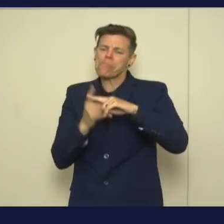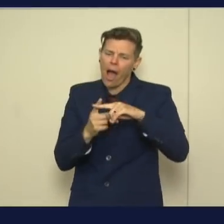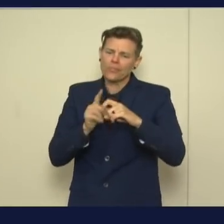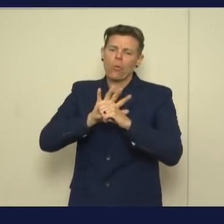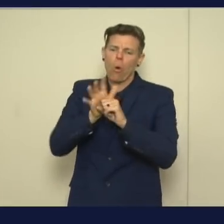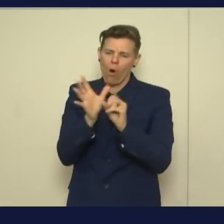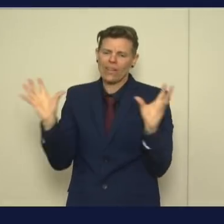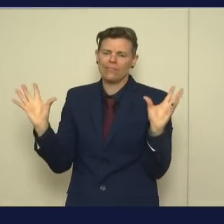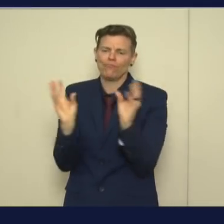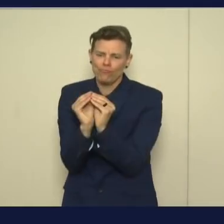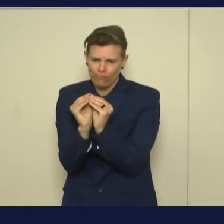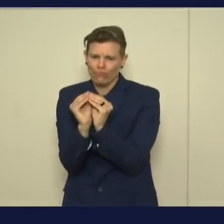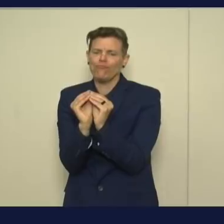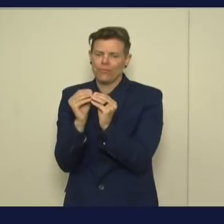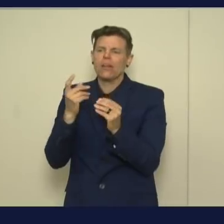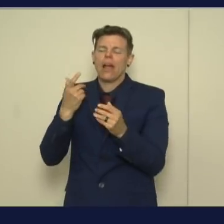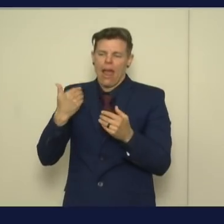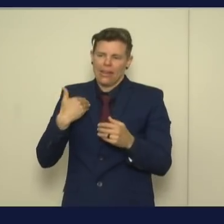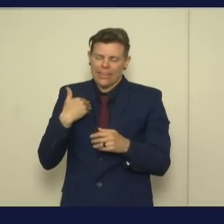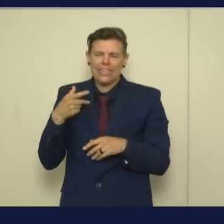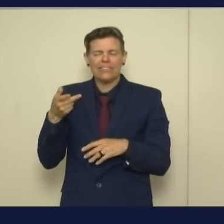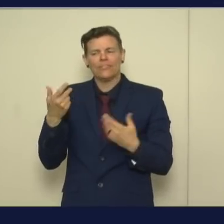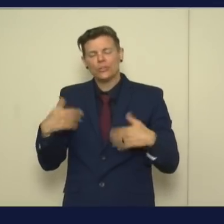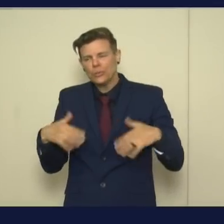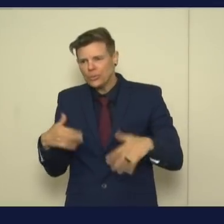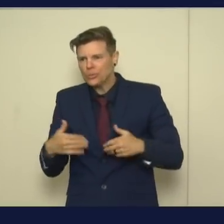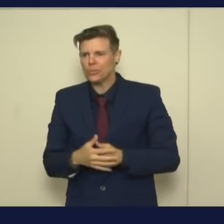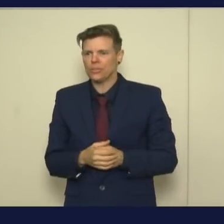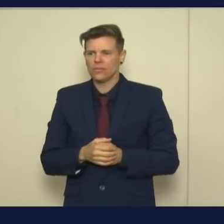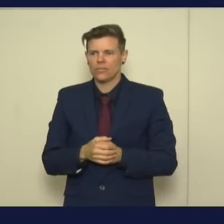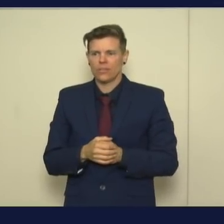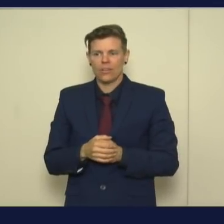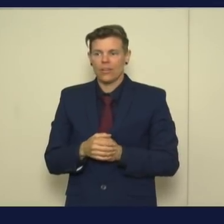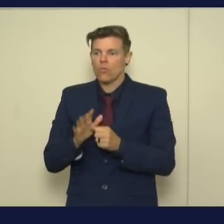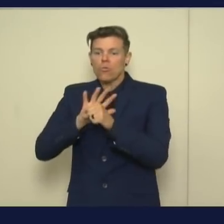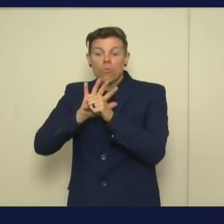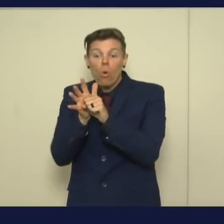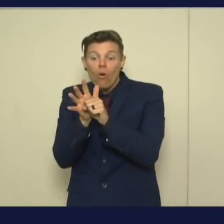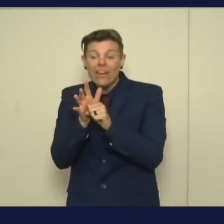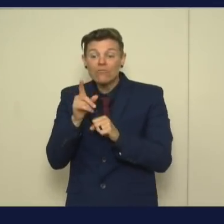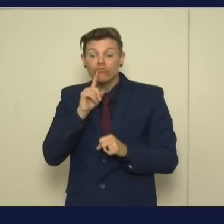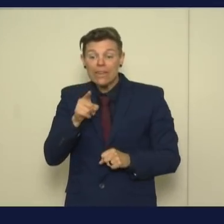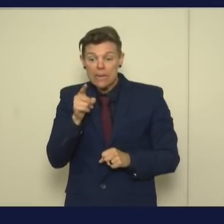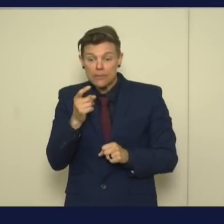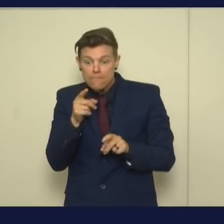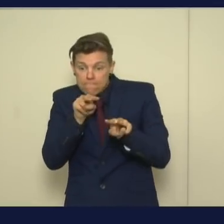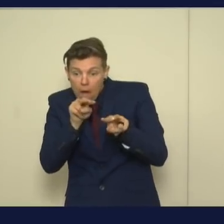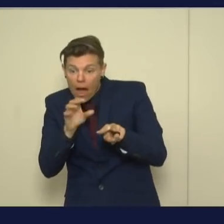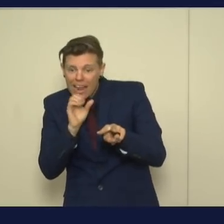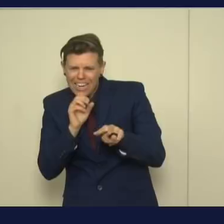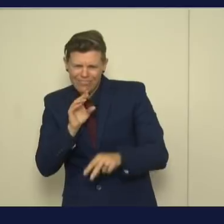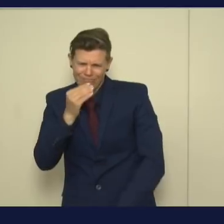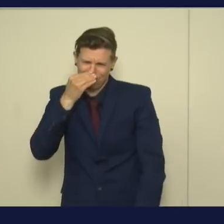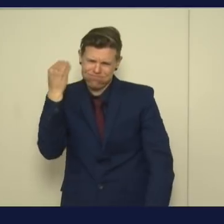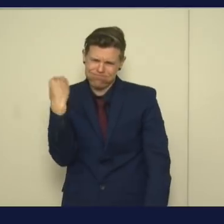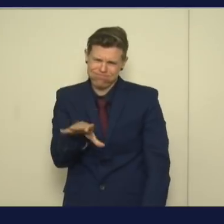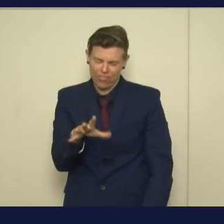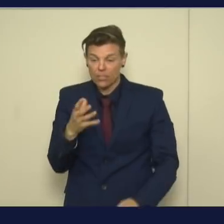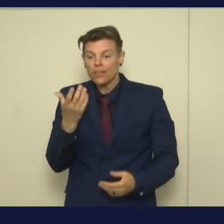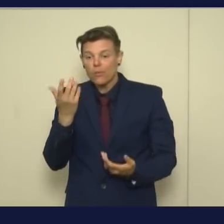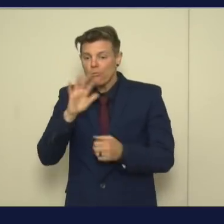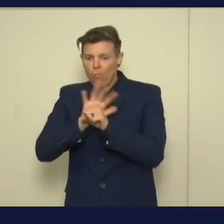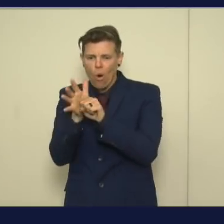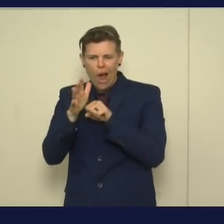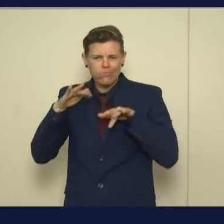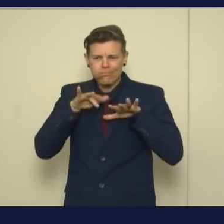virus, and it does not care about your age. And it is something that, given the number of cases that you will see